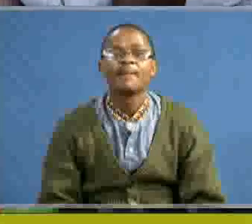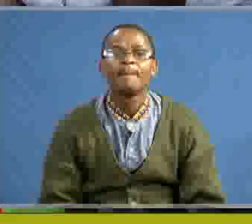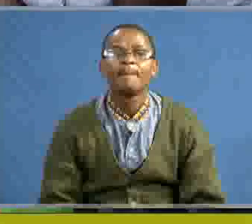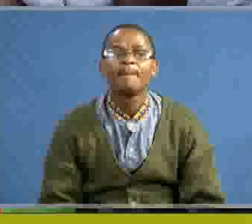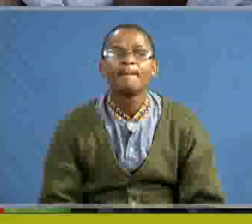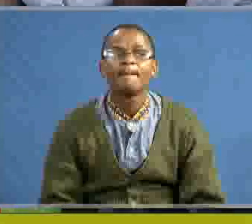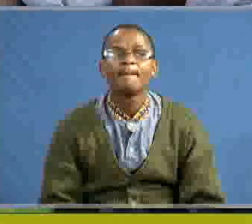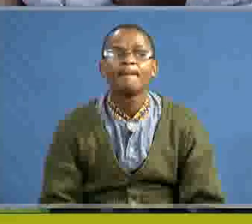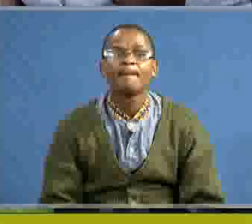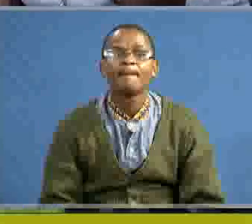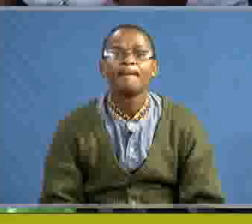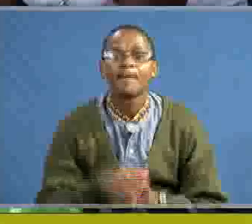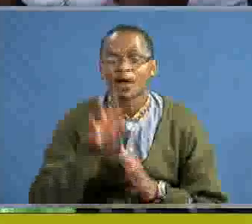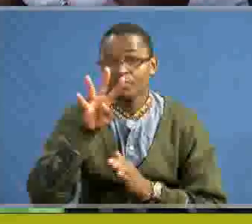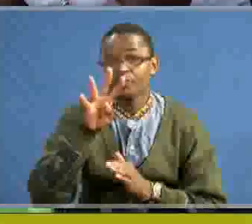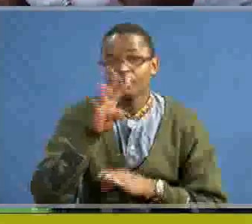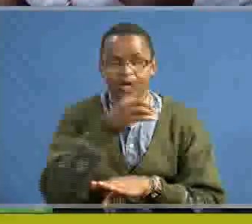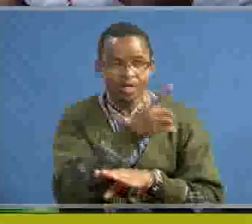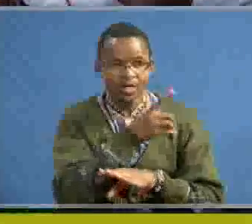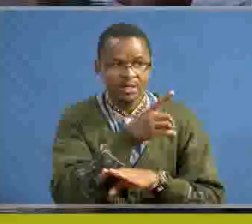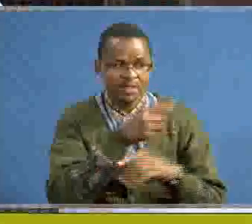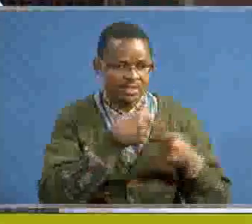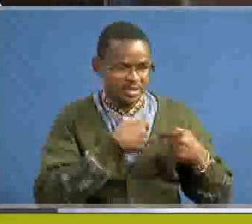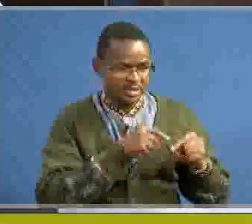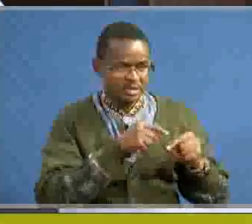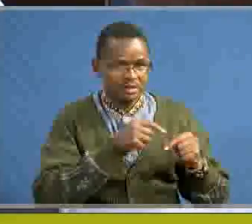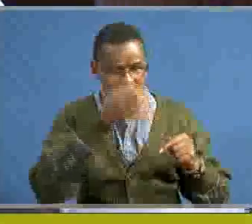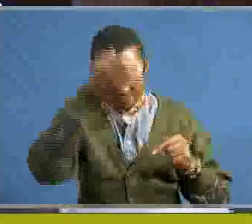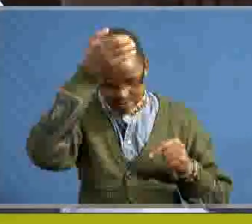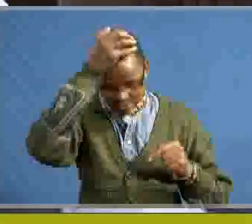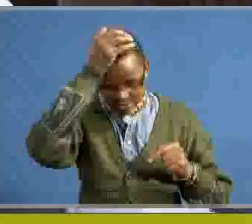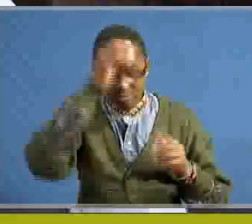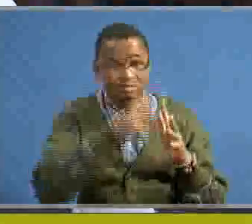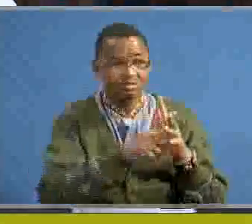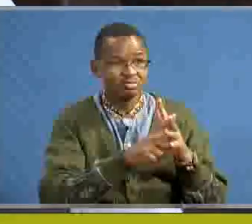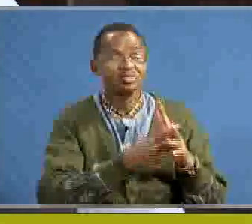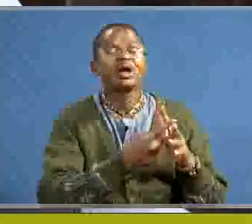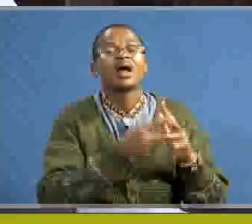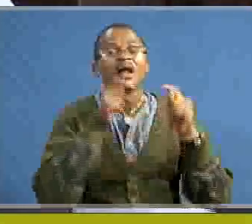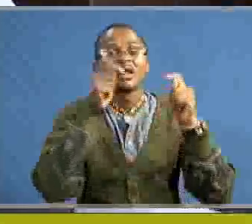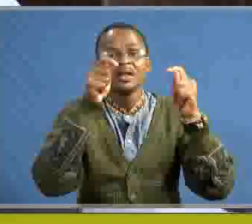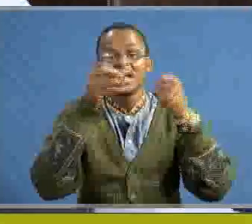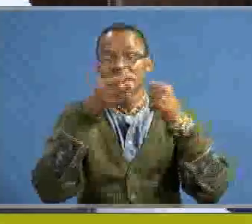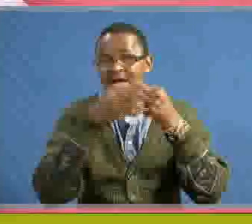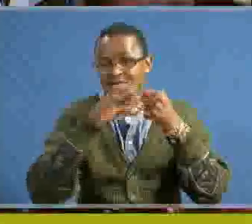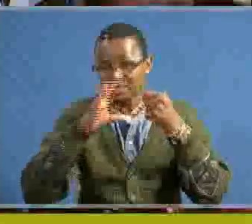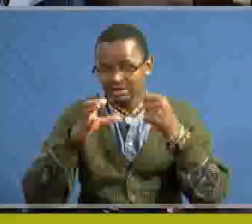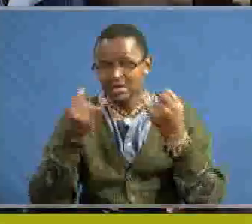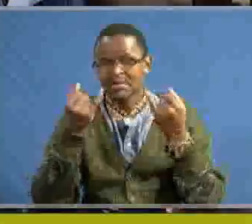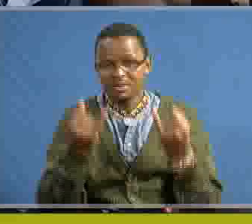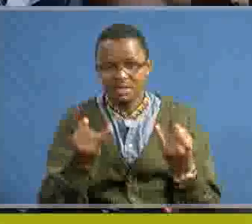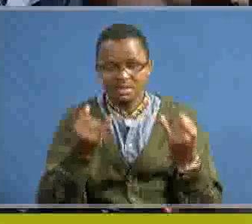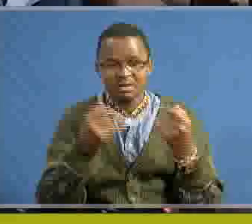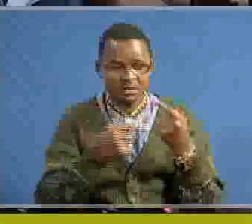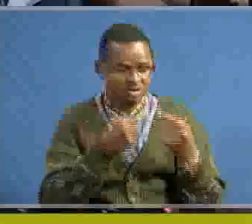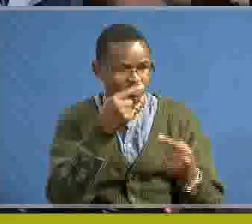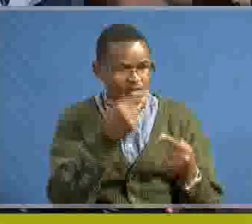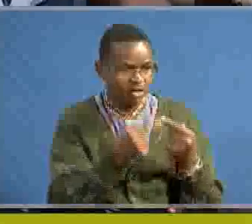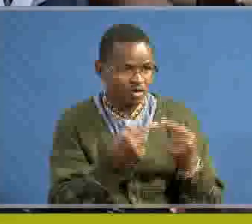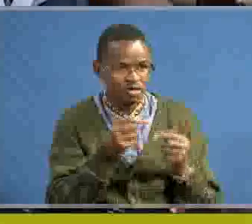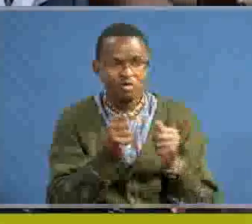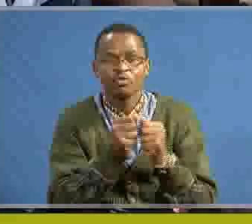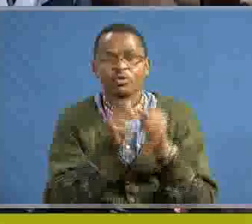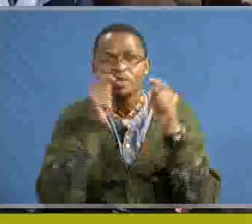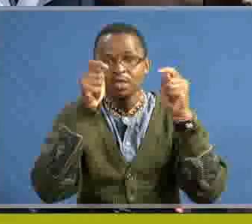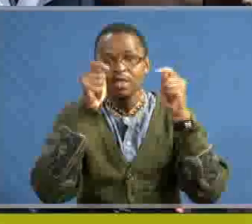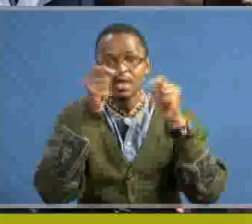this equalness a certain guzik on one condition Cormac Attica County nani mo Kafka's million uncommon